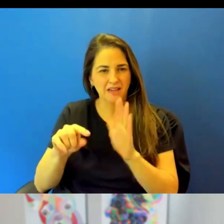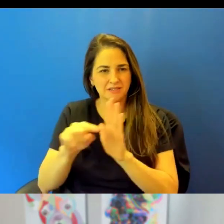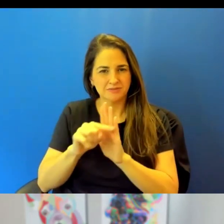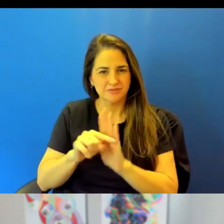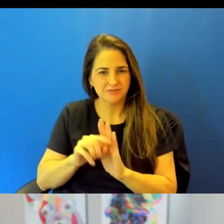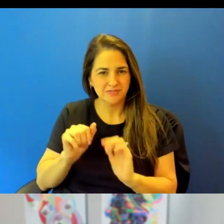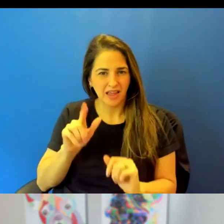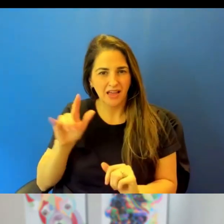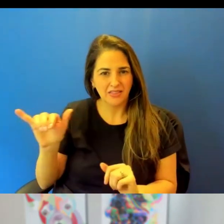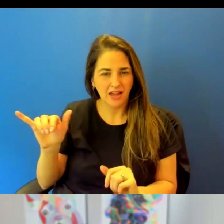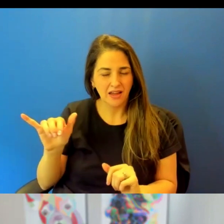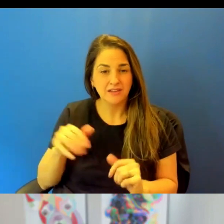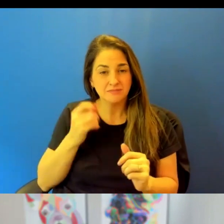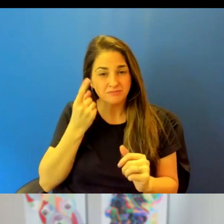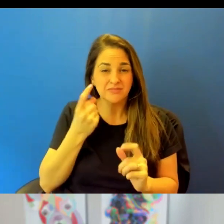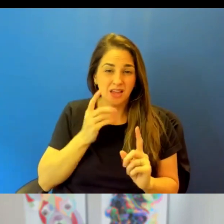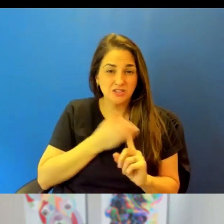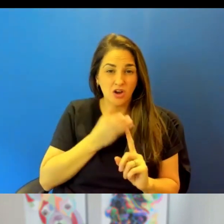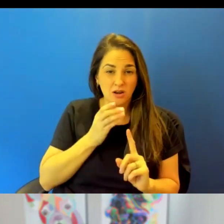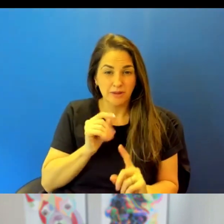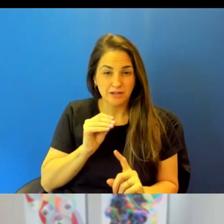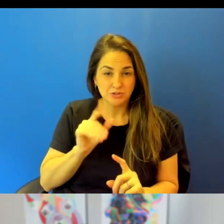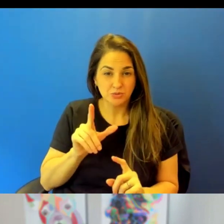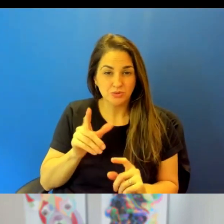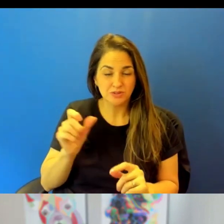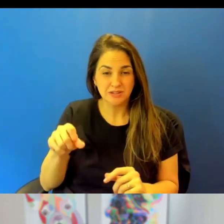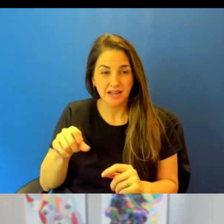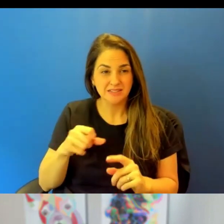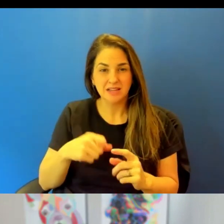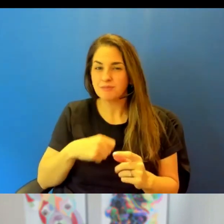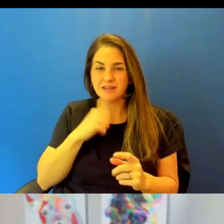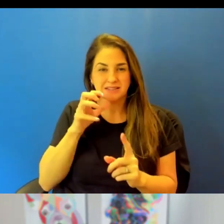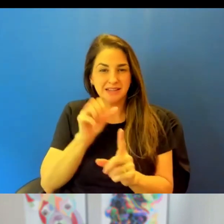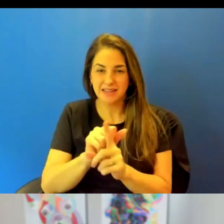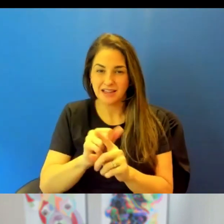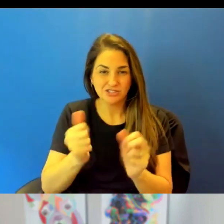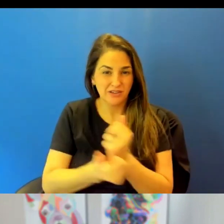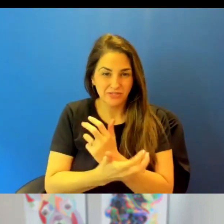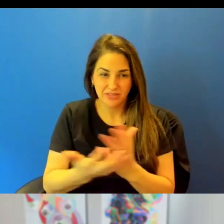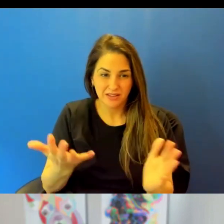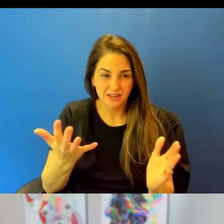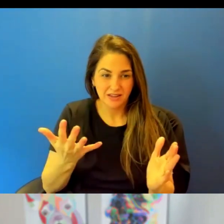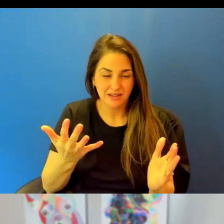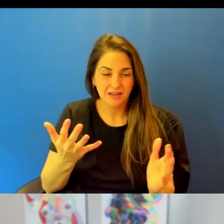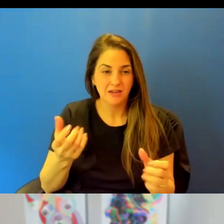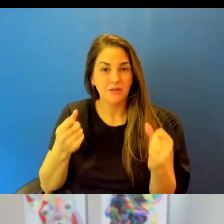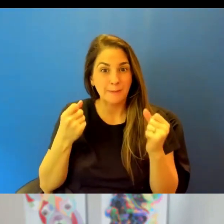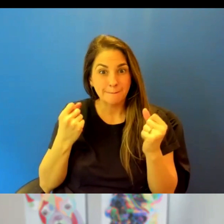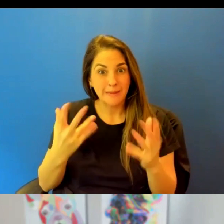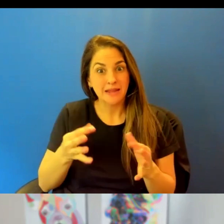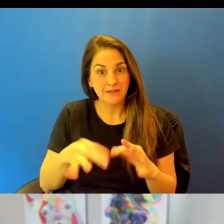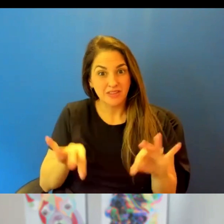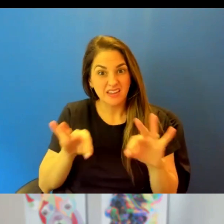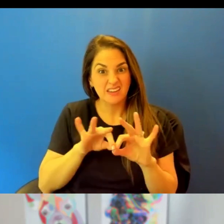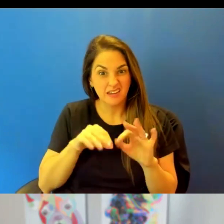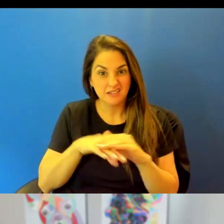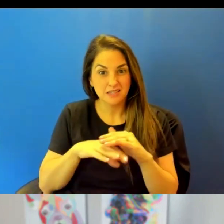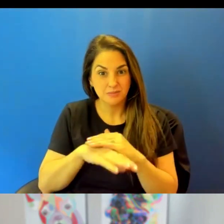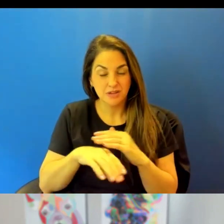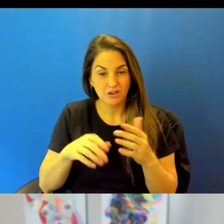automated tool, as discussed earlier, and it's not a catch-all, or even many of the key accessibility criteria.